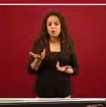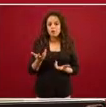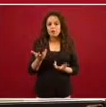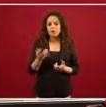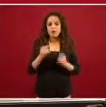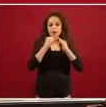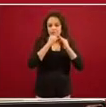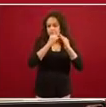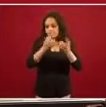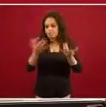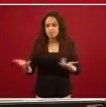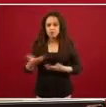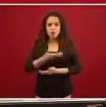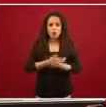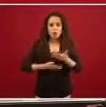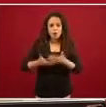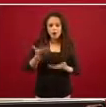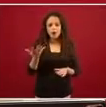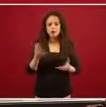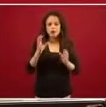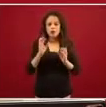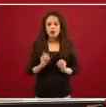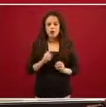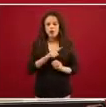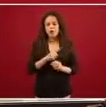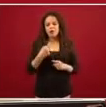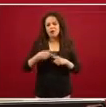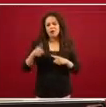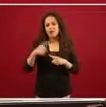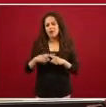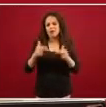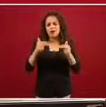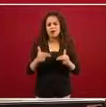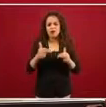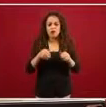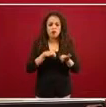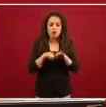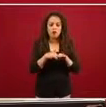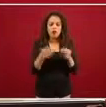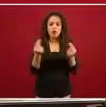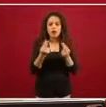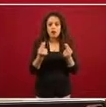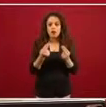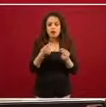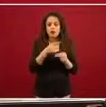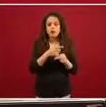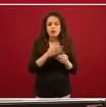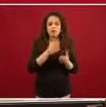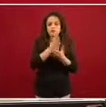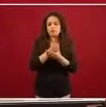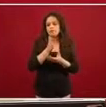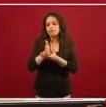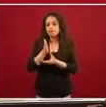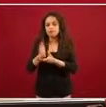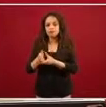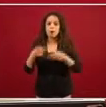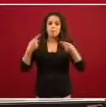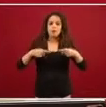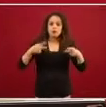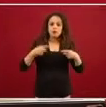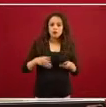to go out to work, or maybe because they had some social commitments or work